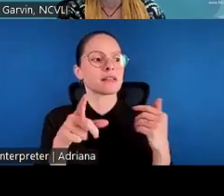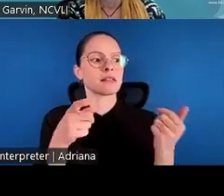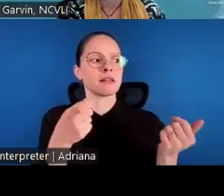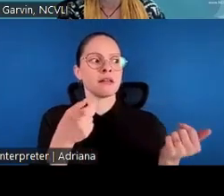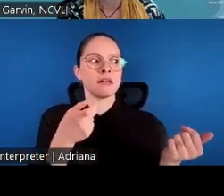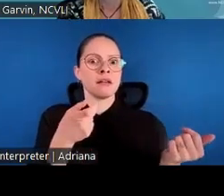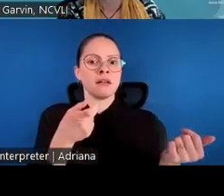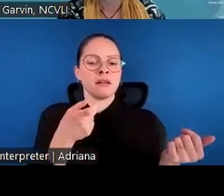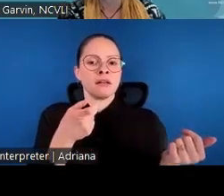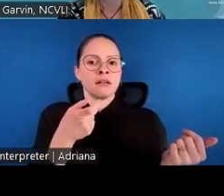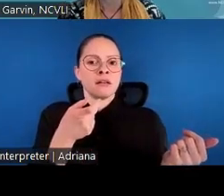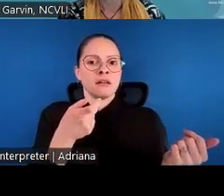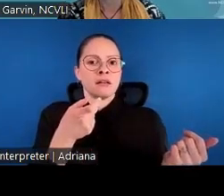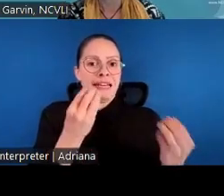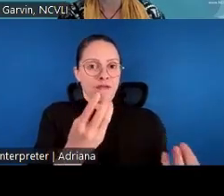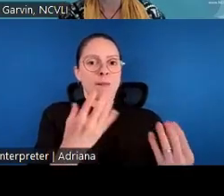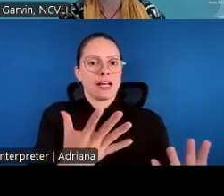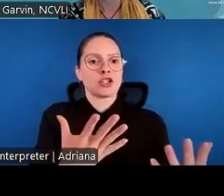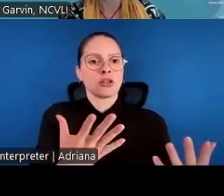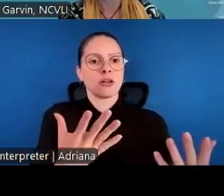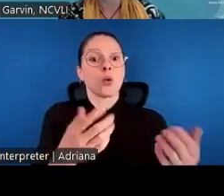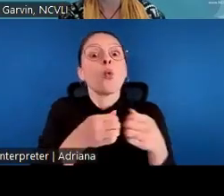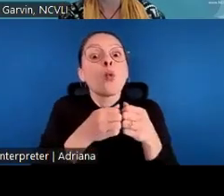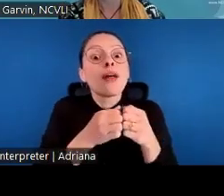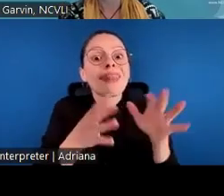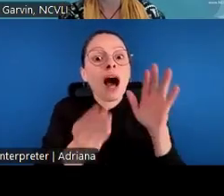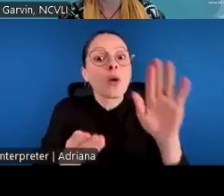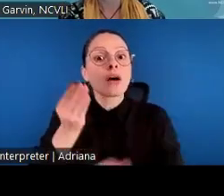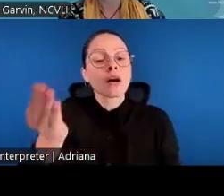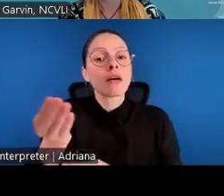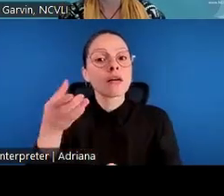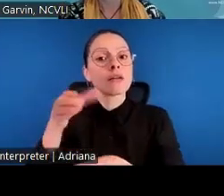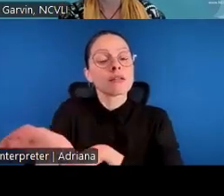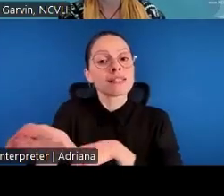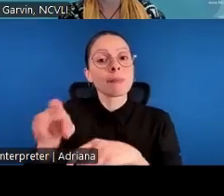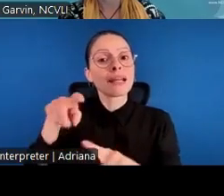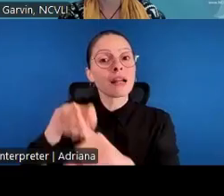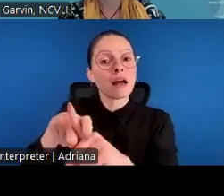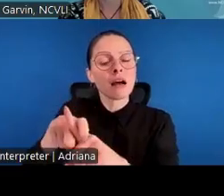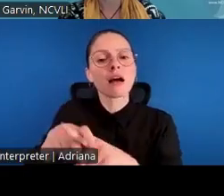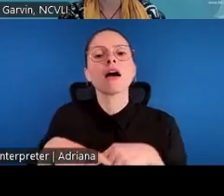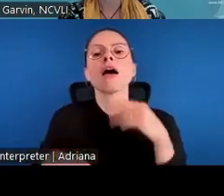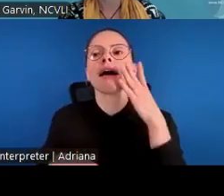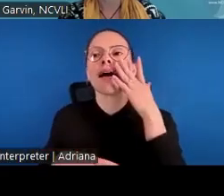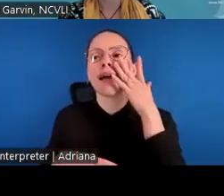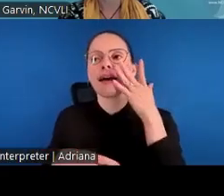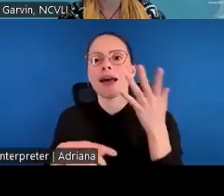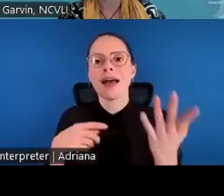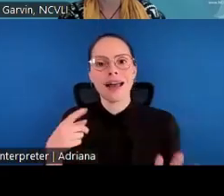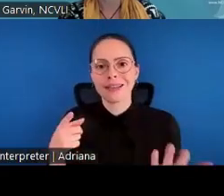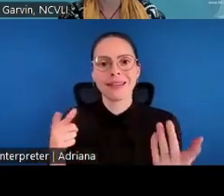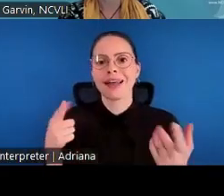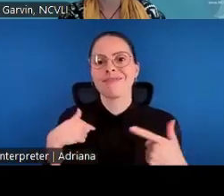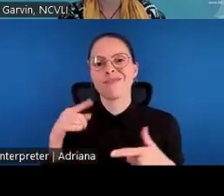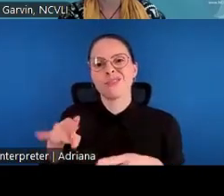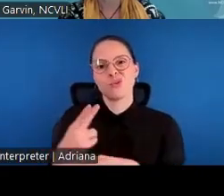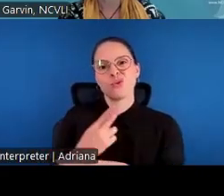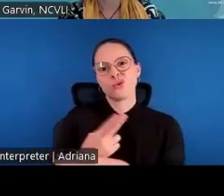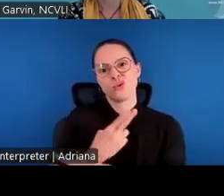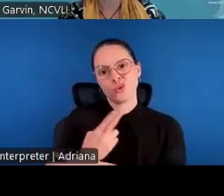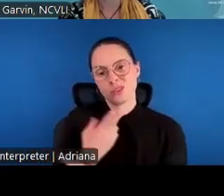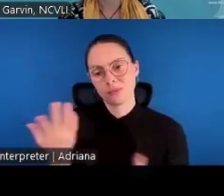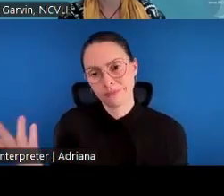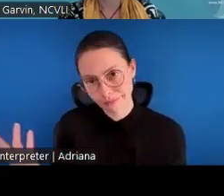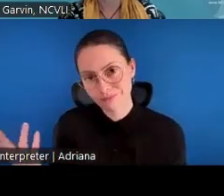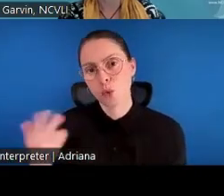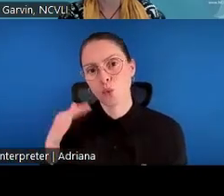to obtain that information. So when that happens, and when there are communications that either the government or the court determine are relevant and necessary, they're going to